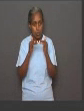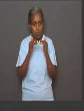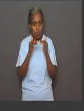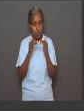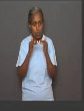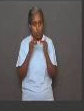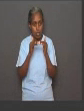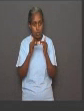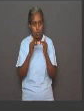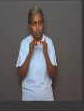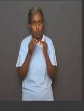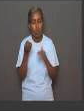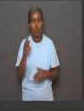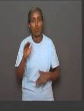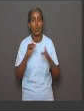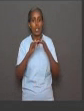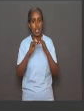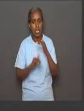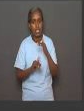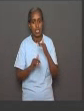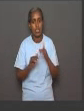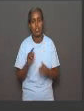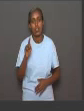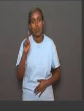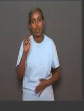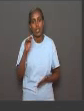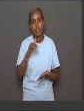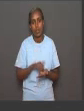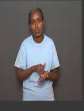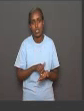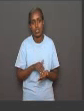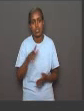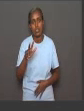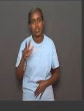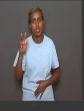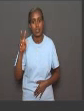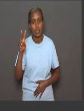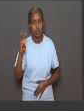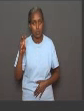is equal to or less than